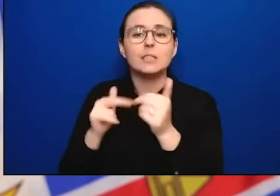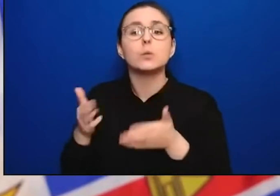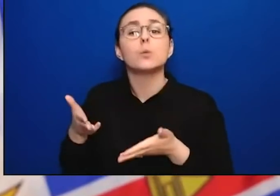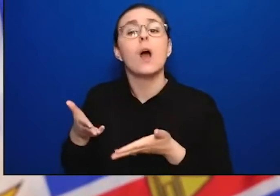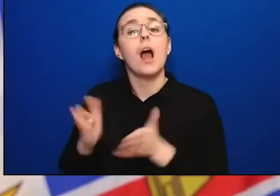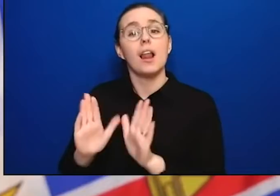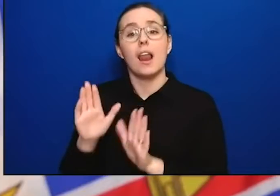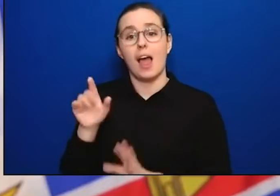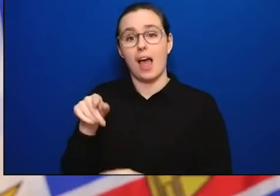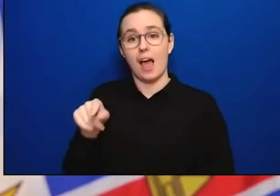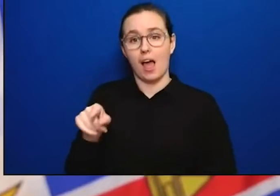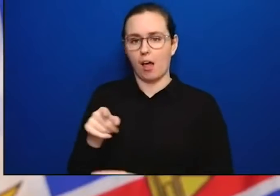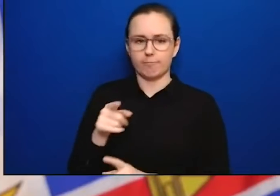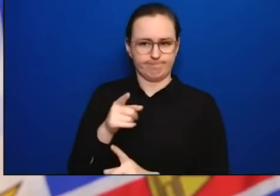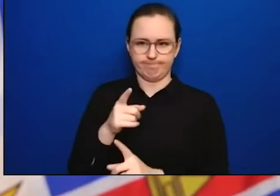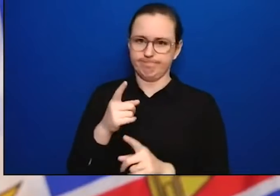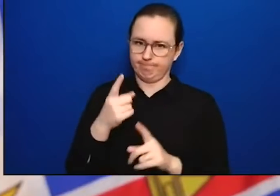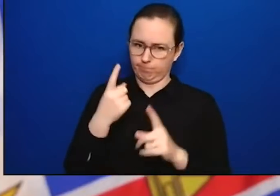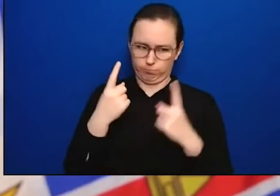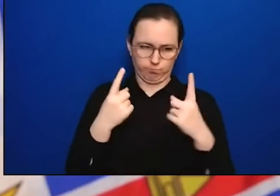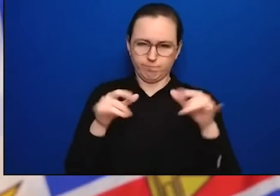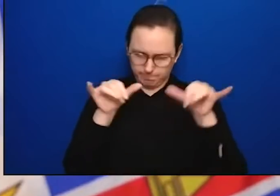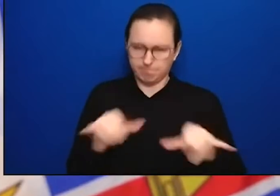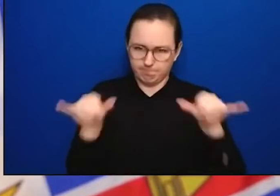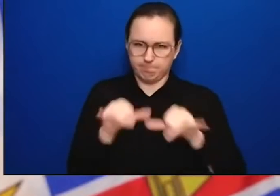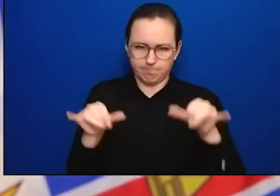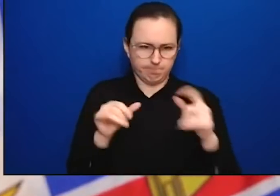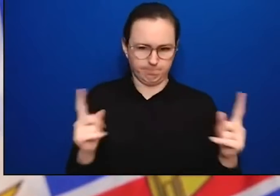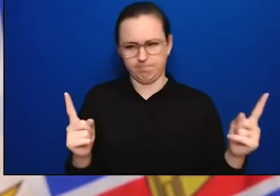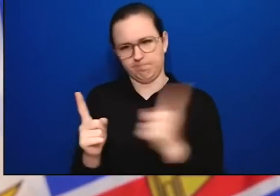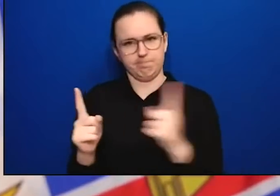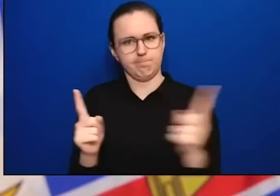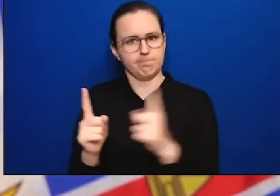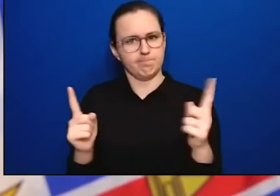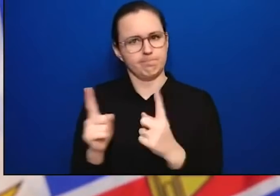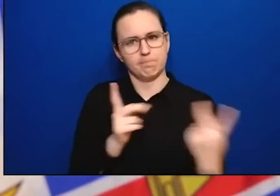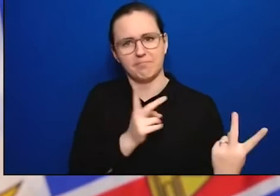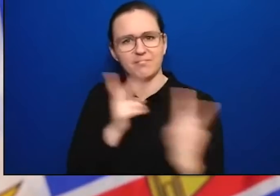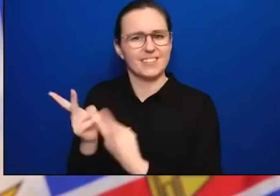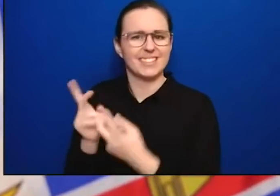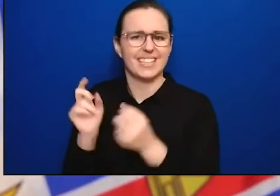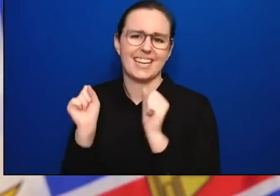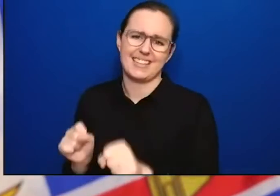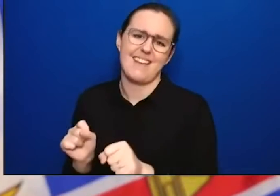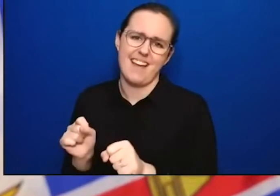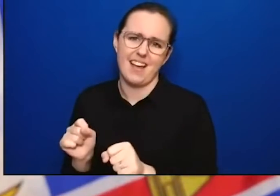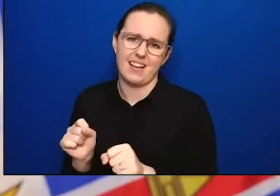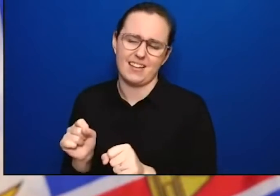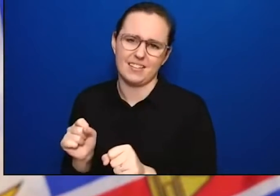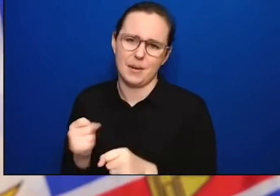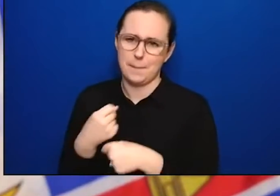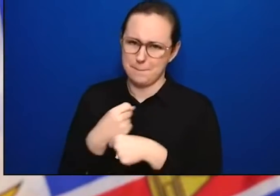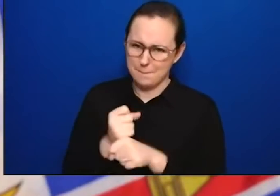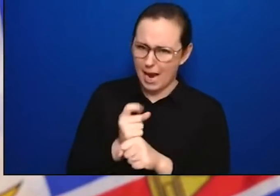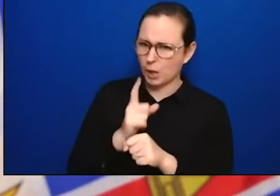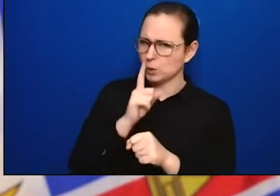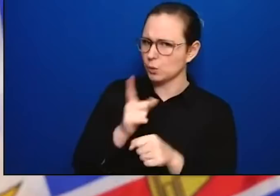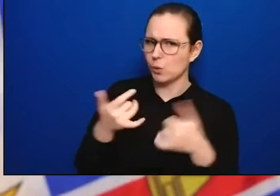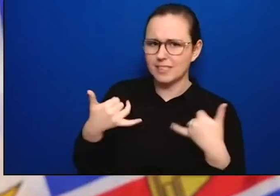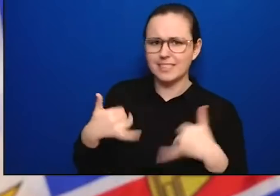with long-term care homes to make sure that we can continue to have designated visitors for every resident who has